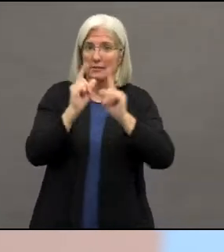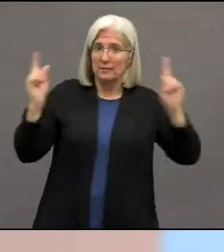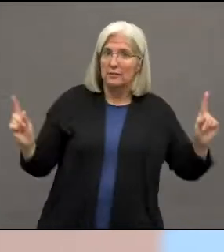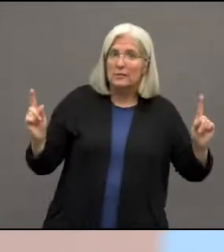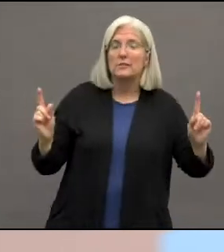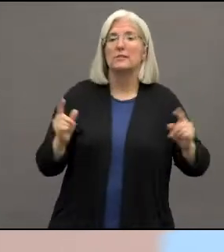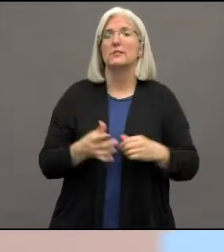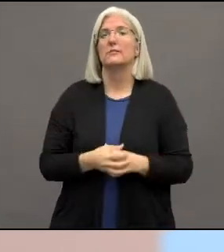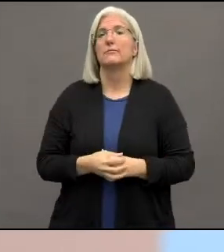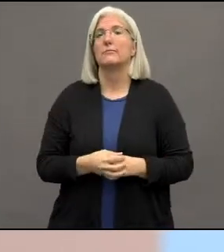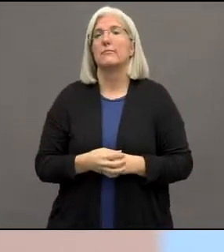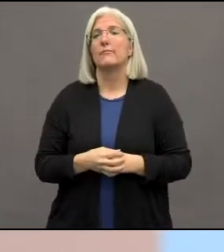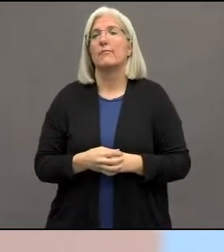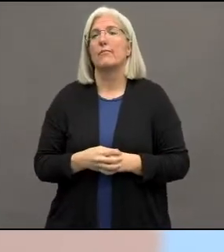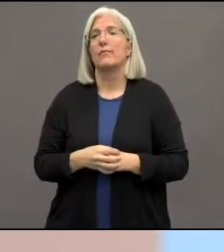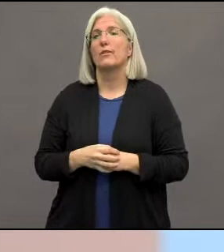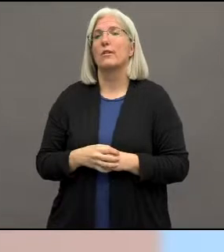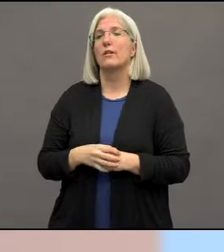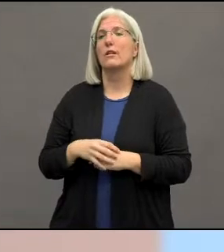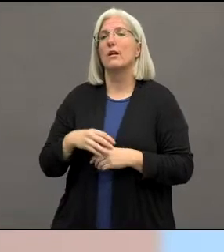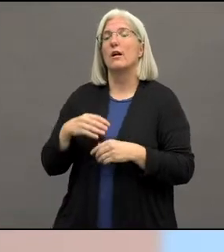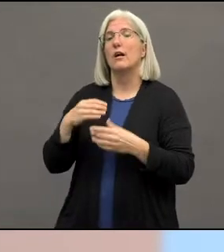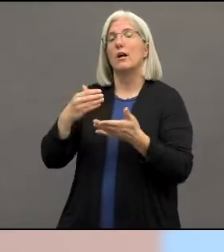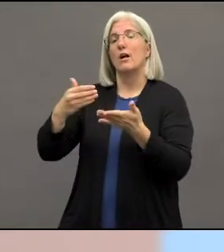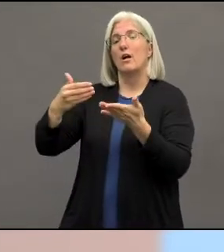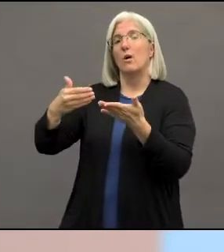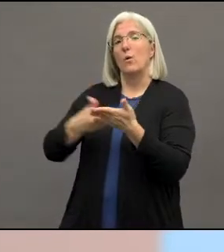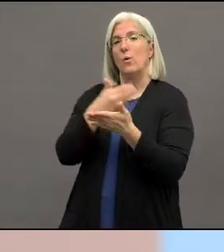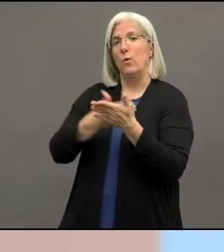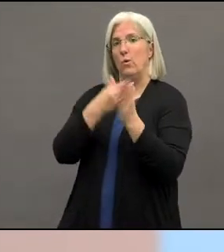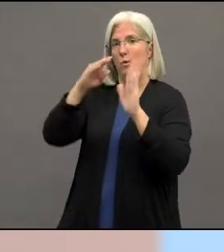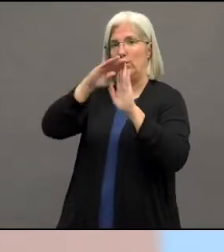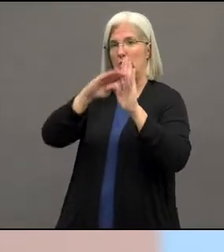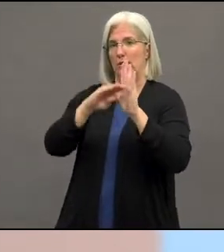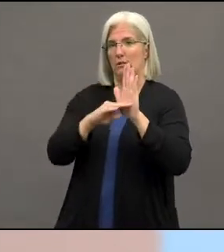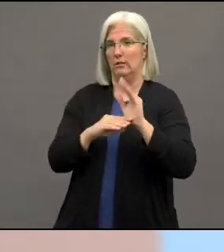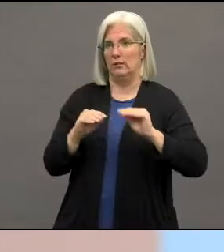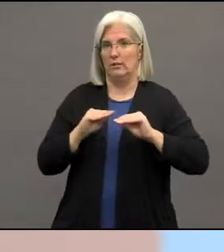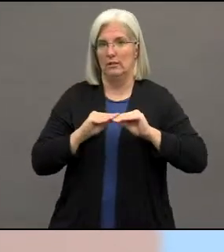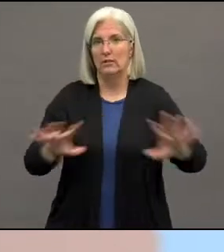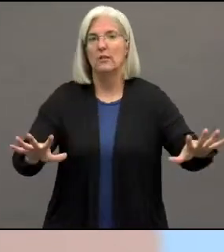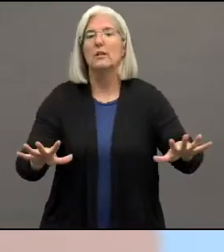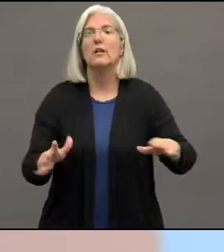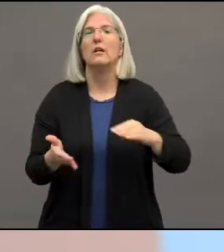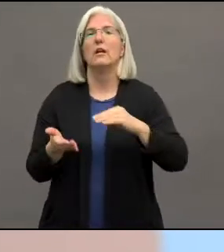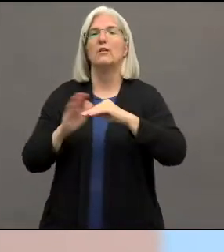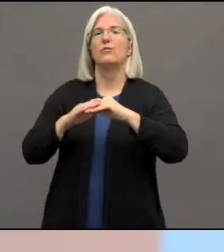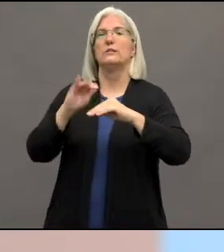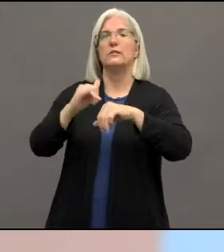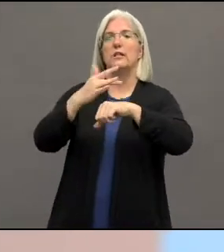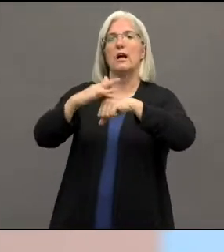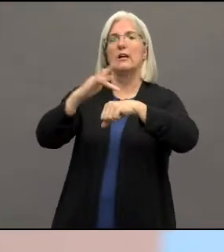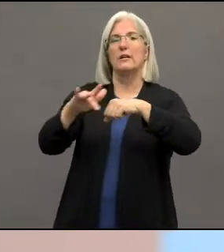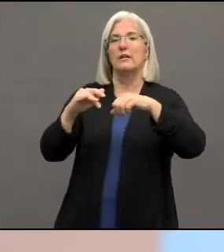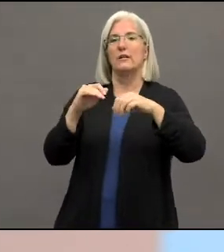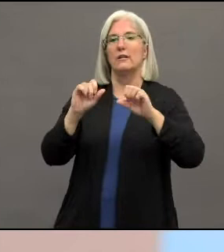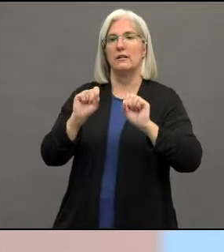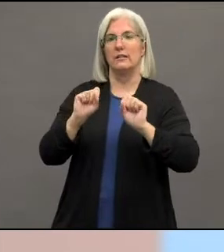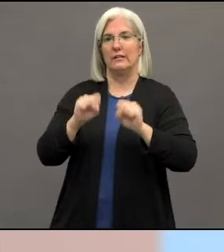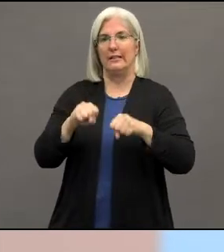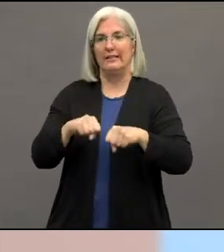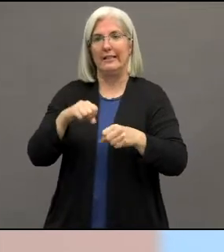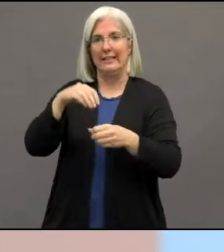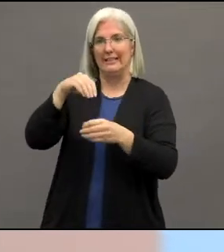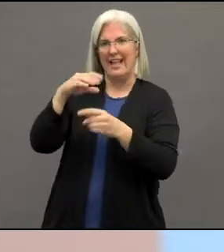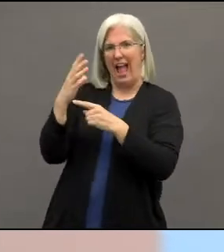new directive that is a capacity limitations directive, in where people can learn about the capacity limitations that